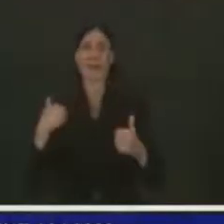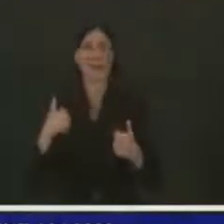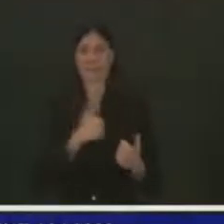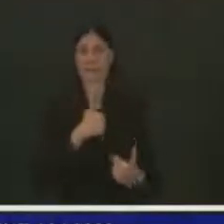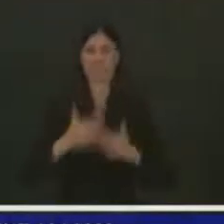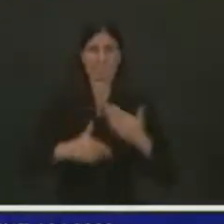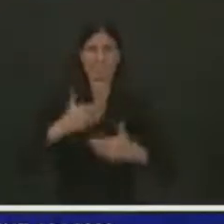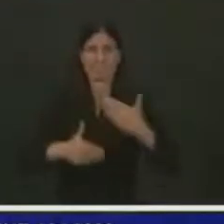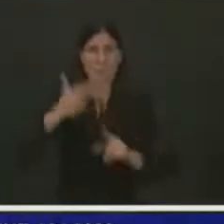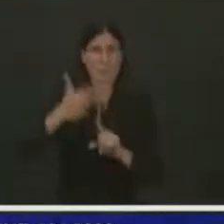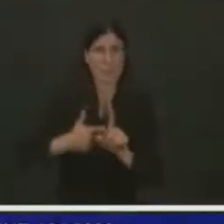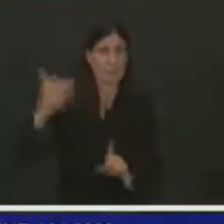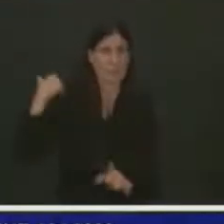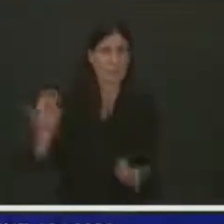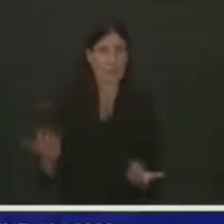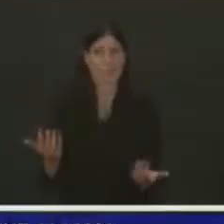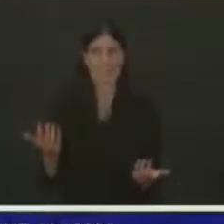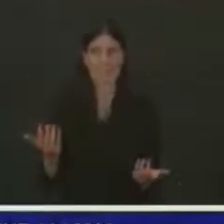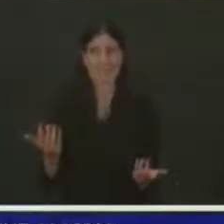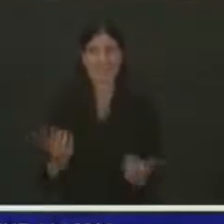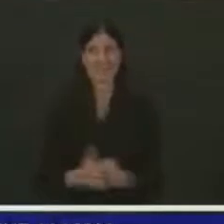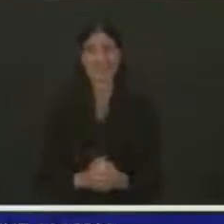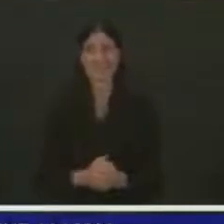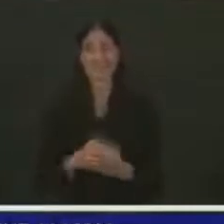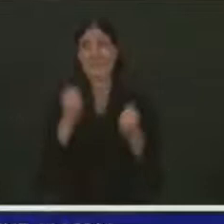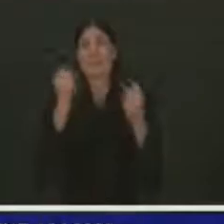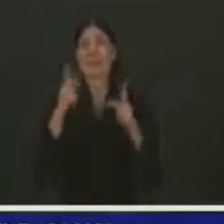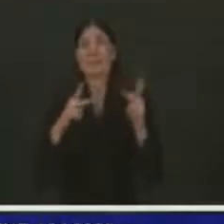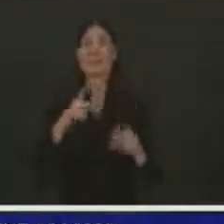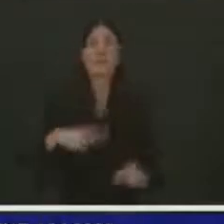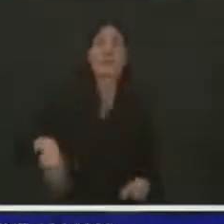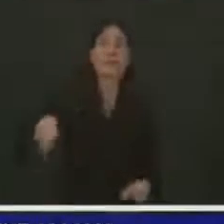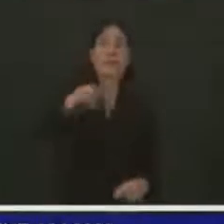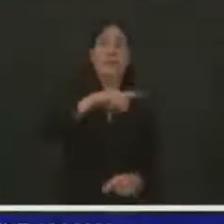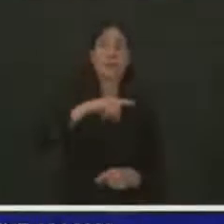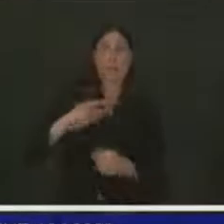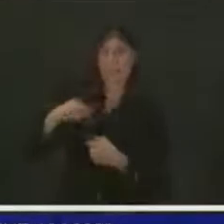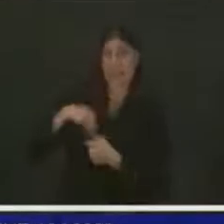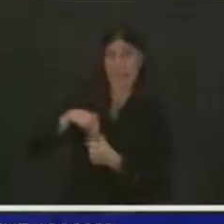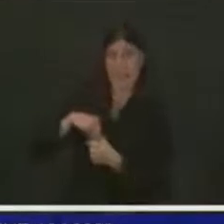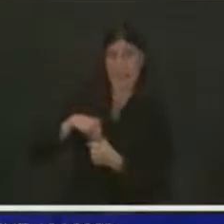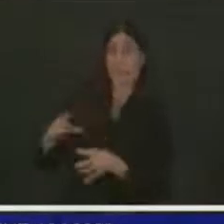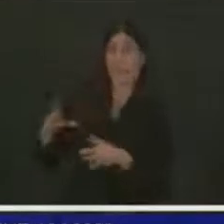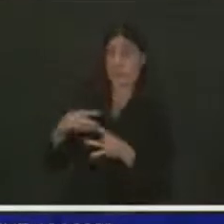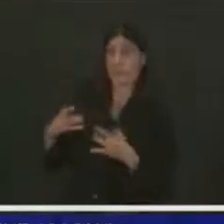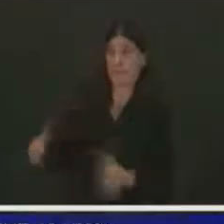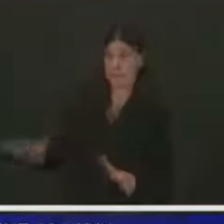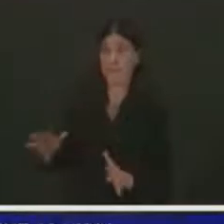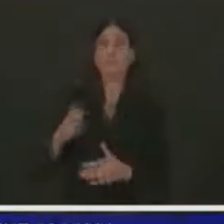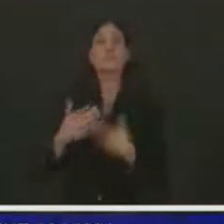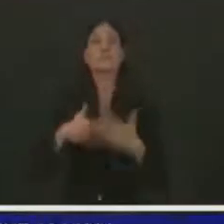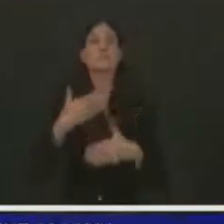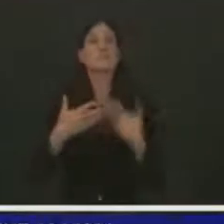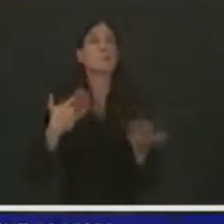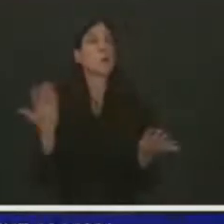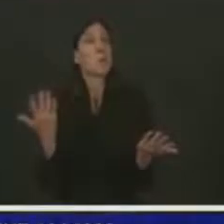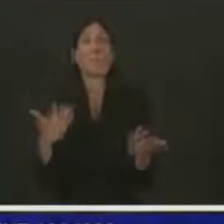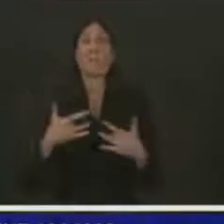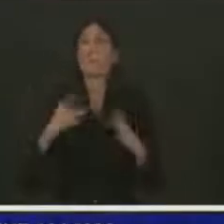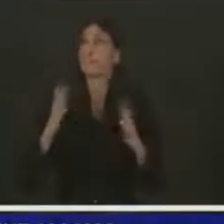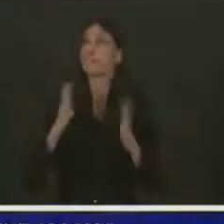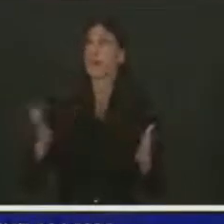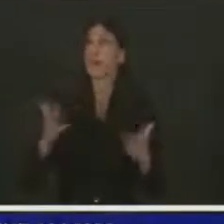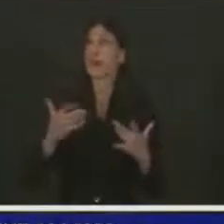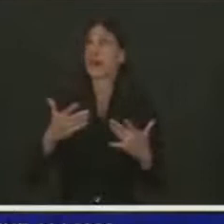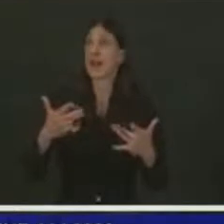protective against COVID-19. So this information allows us to